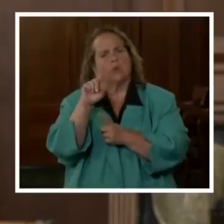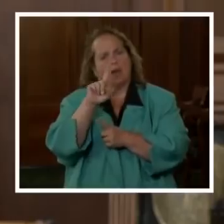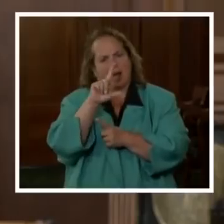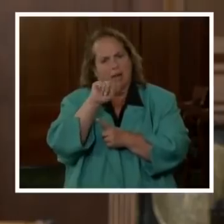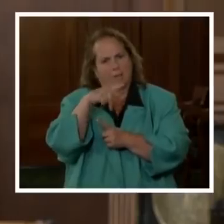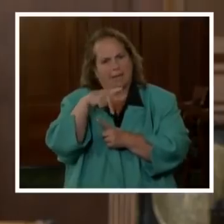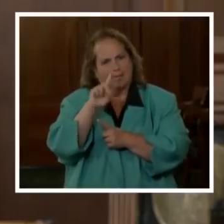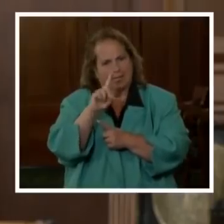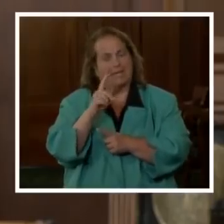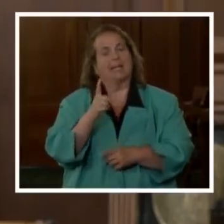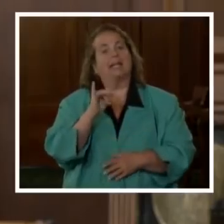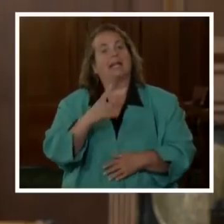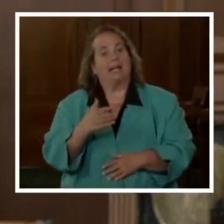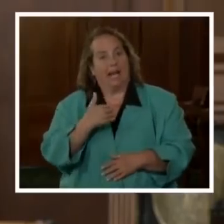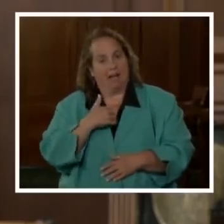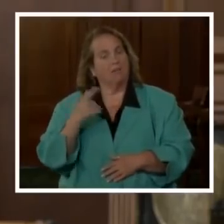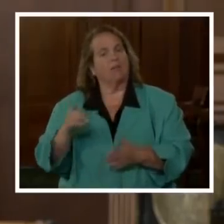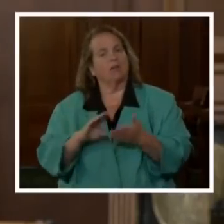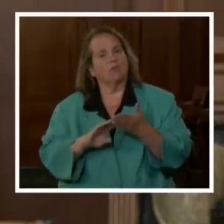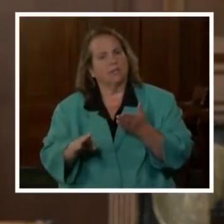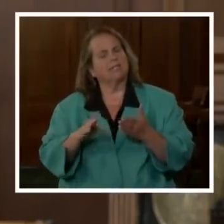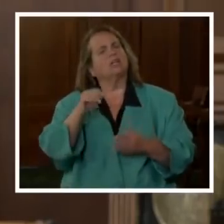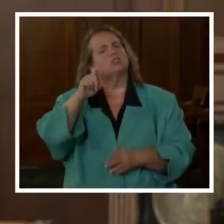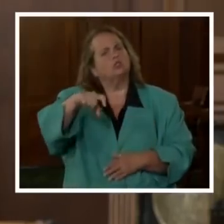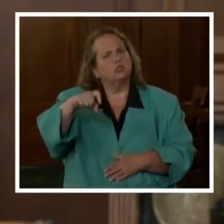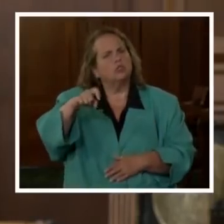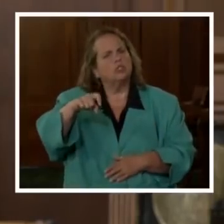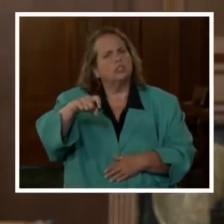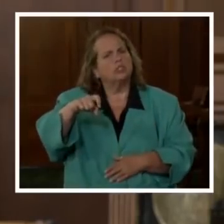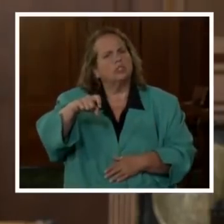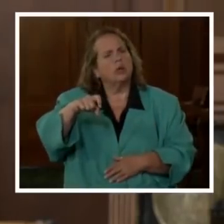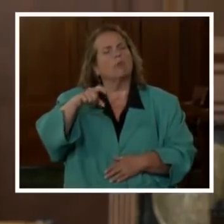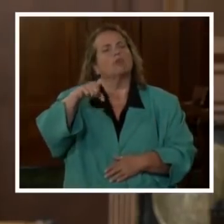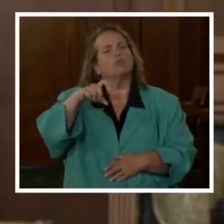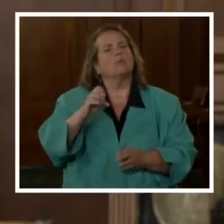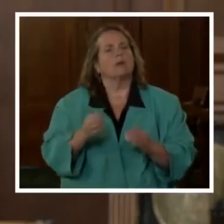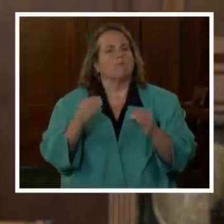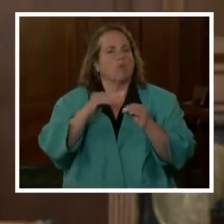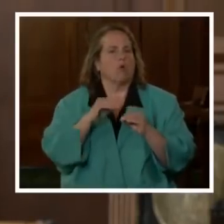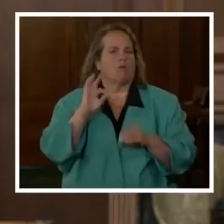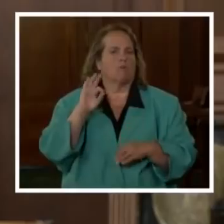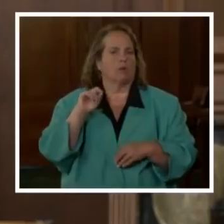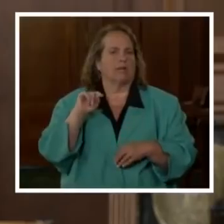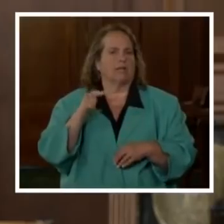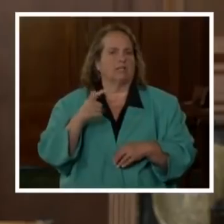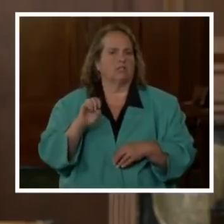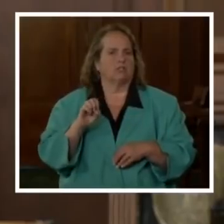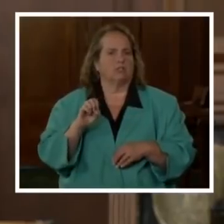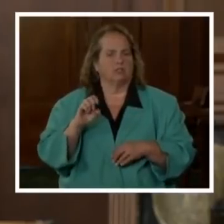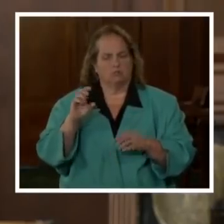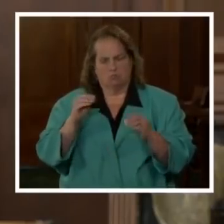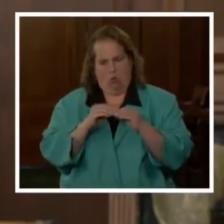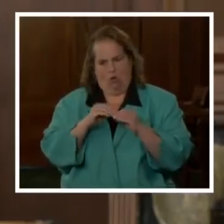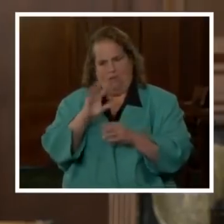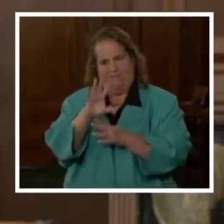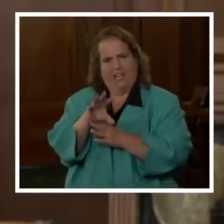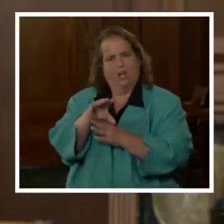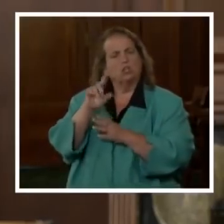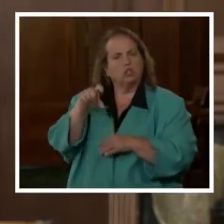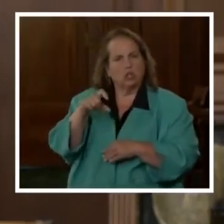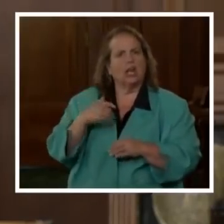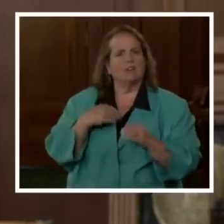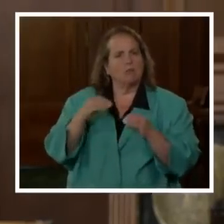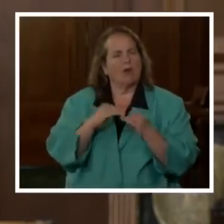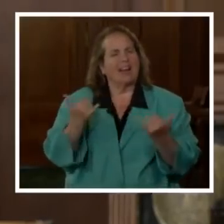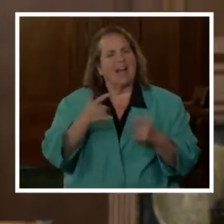LMPD did have, they released, and they should. But there should be more footage, too. Now, it's going to look at things like